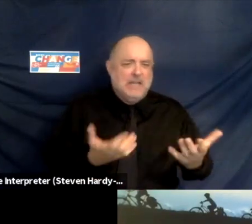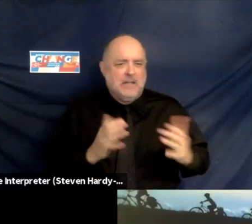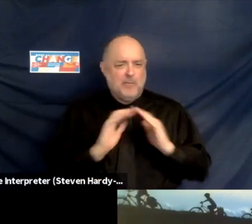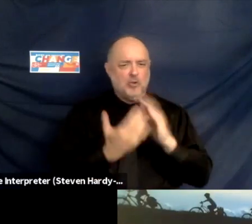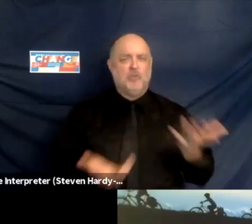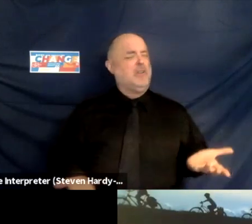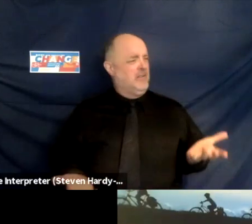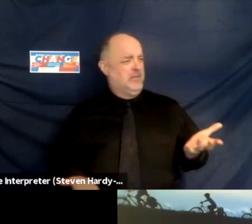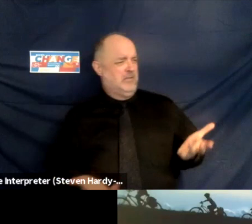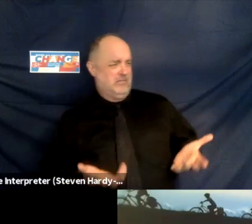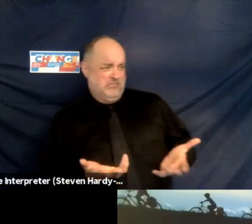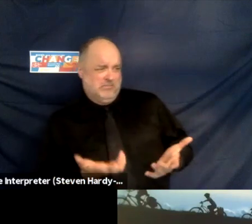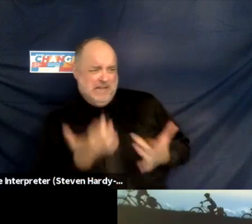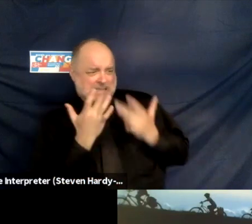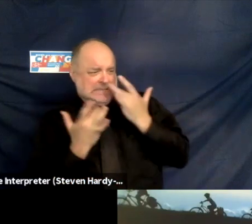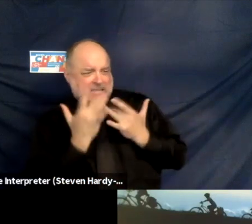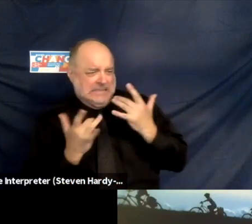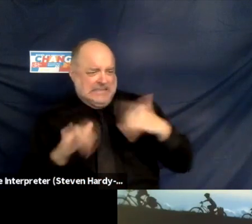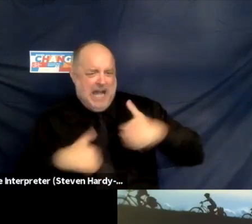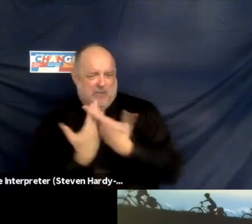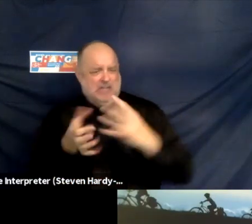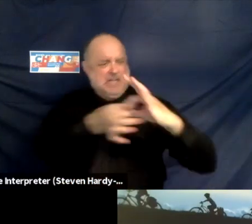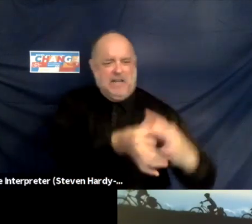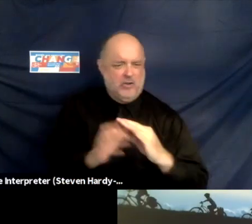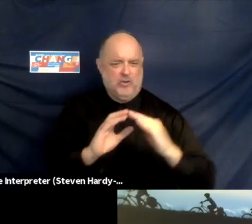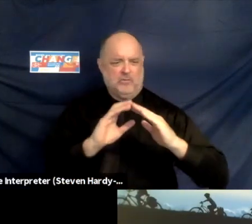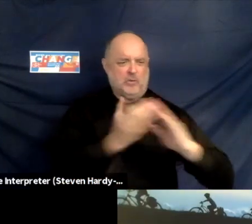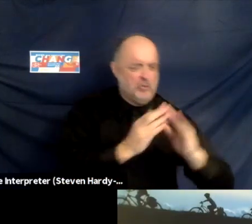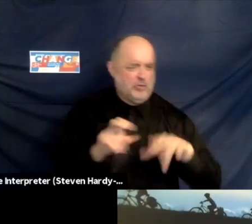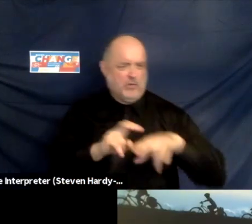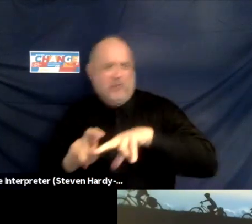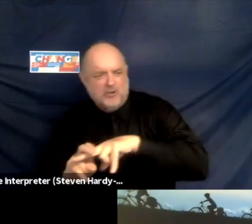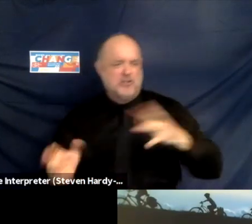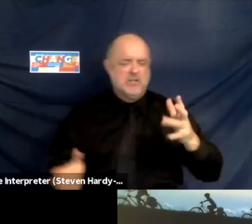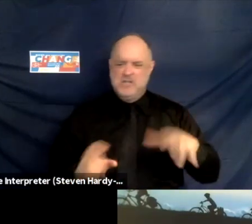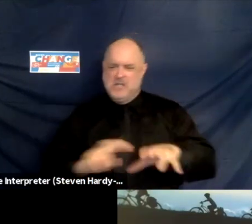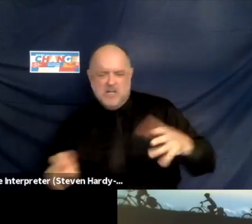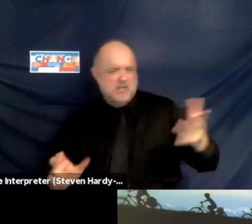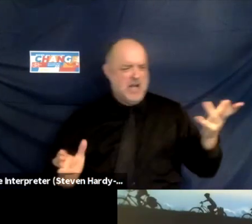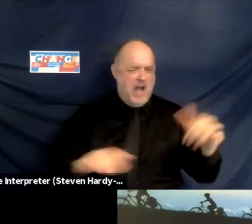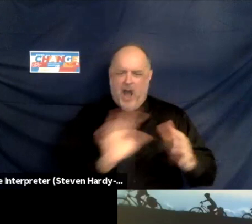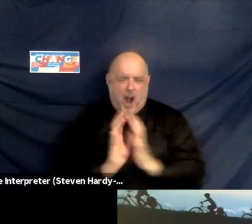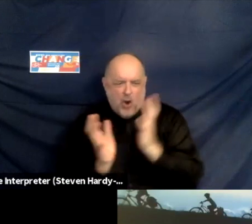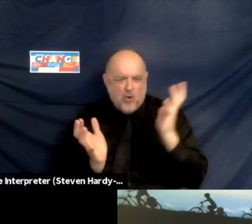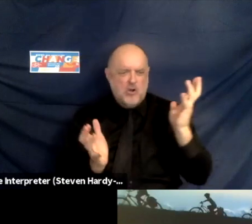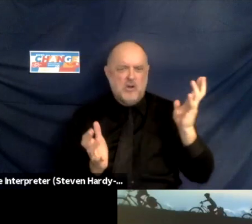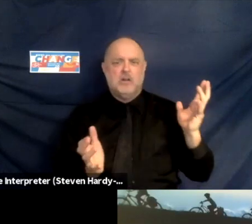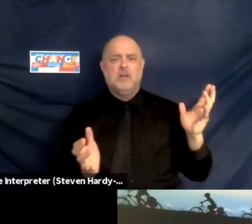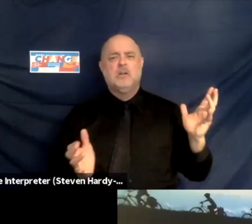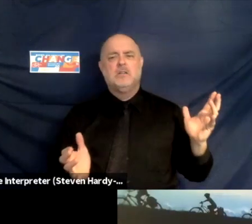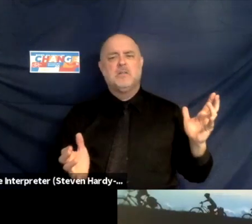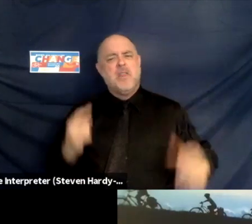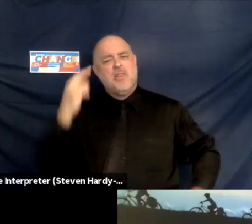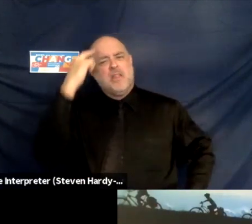adopted a similar view of environmental justice, which is for the most part, poor and